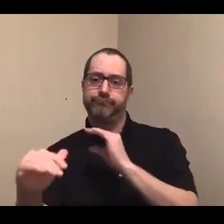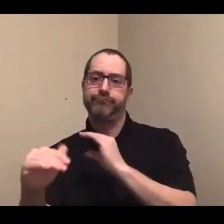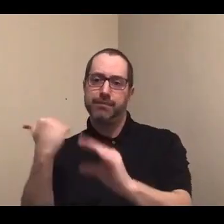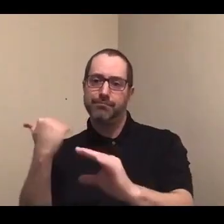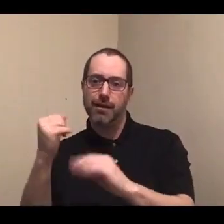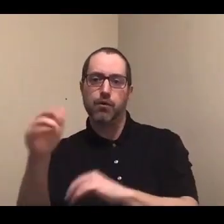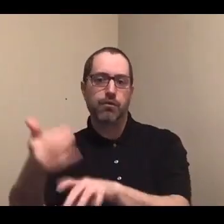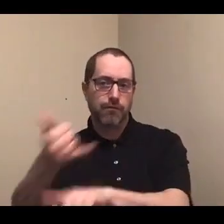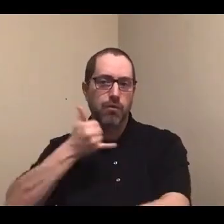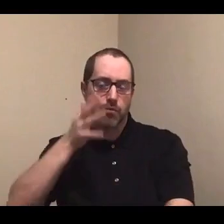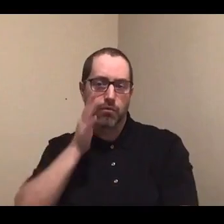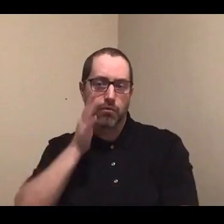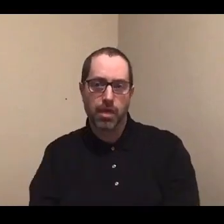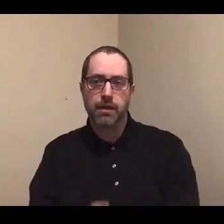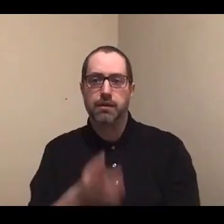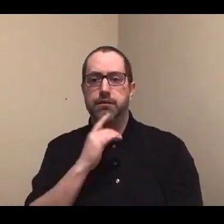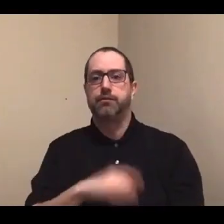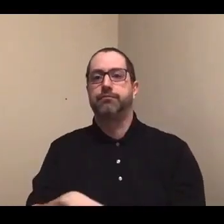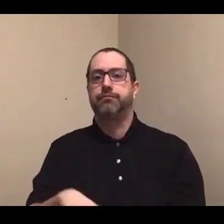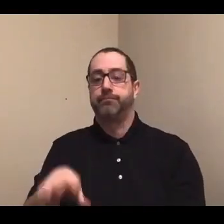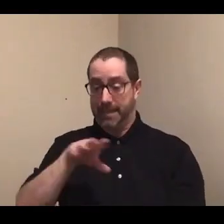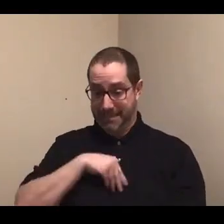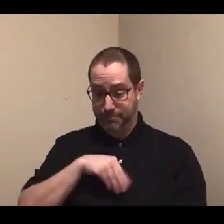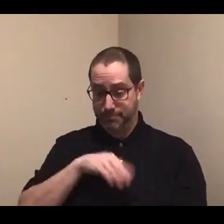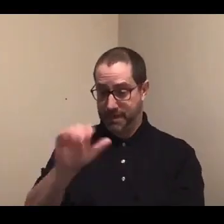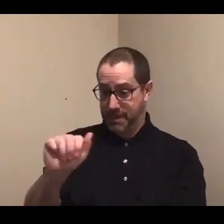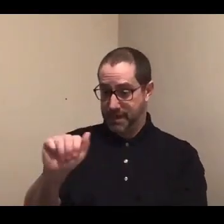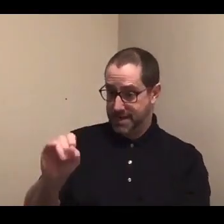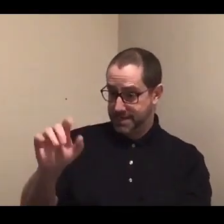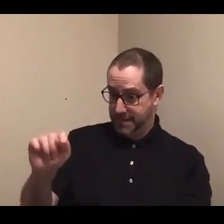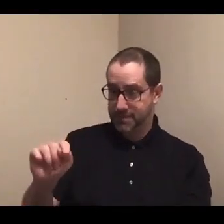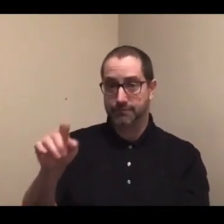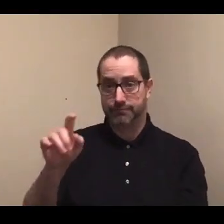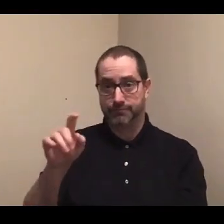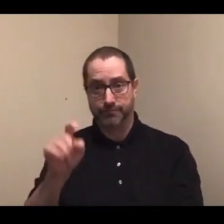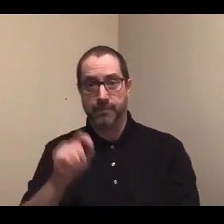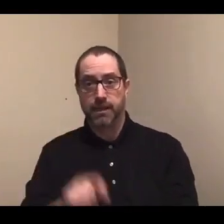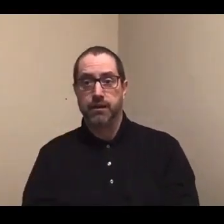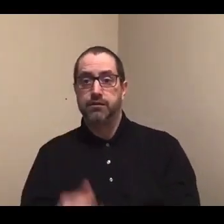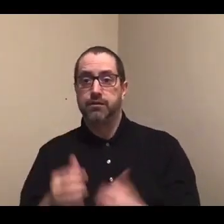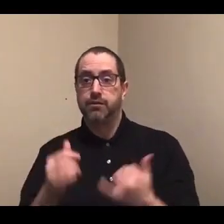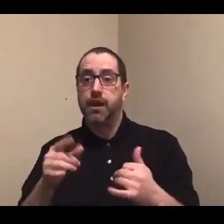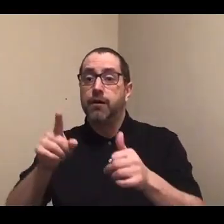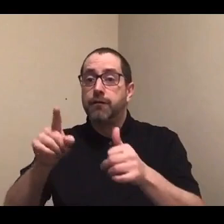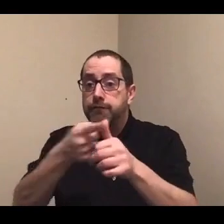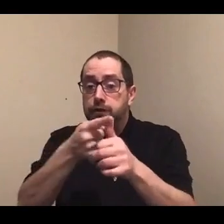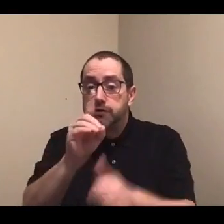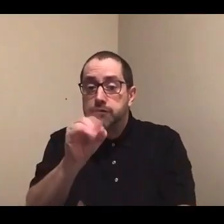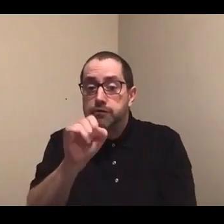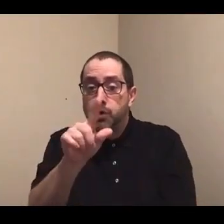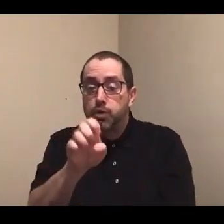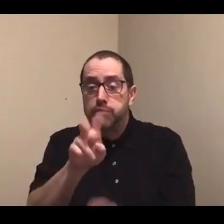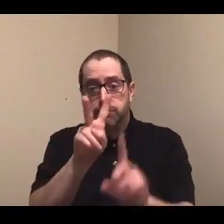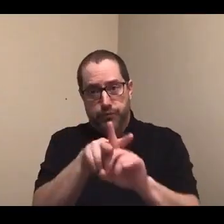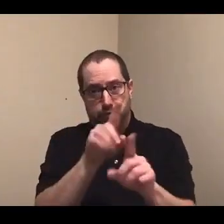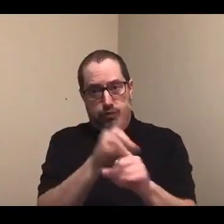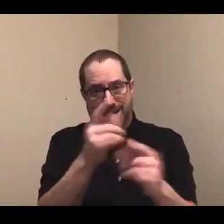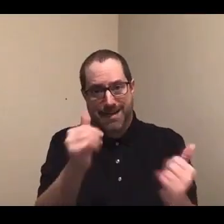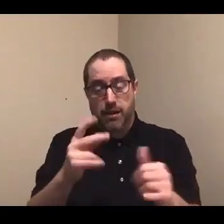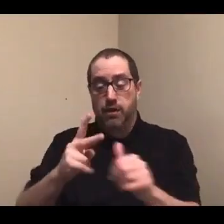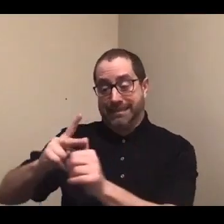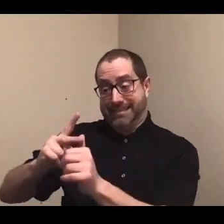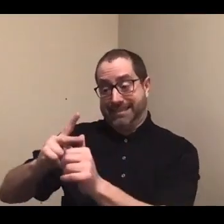will hit accept. So we currently are only booking first dose appointments at this time. The system will be